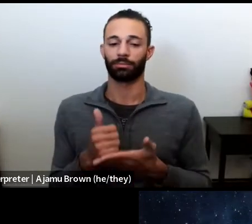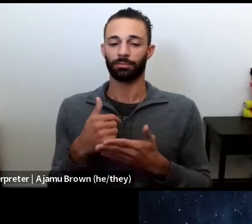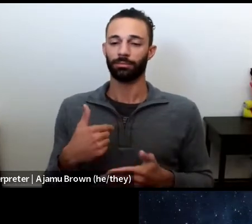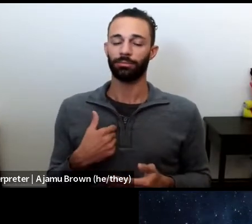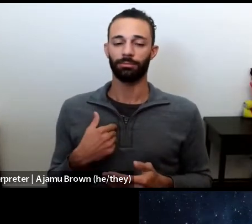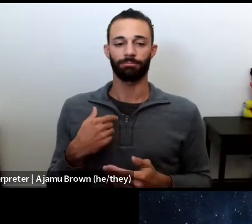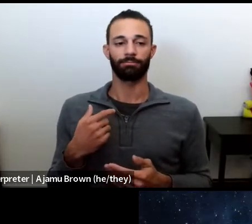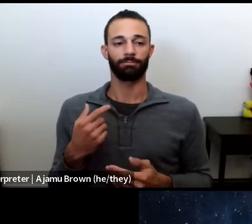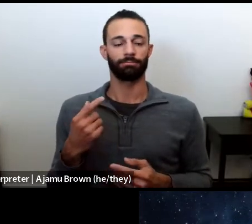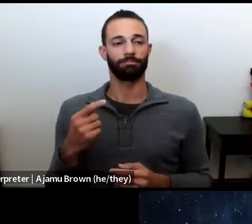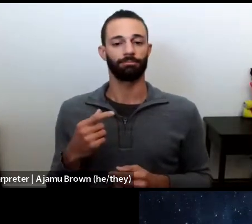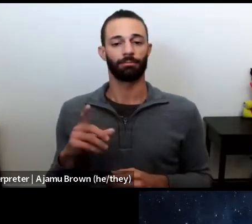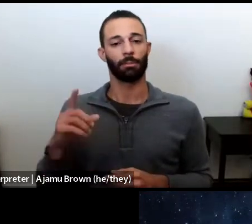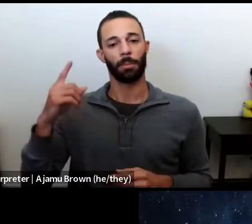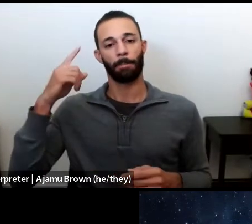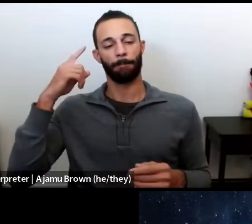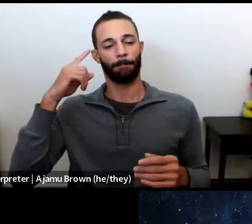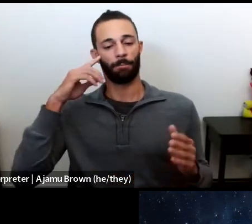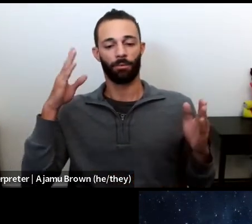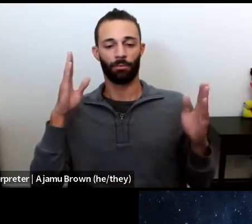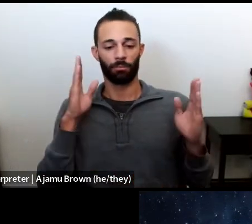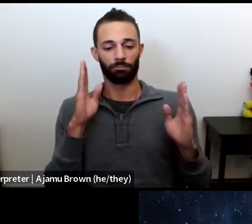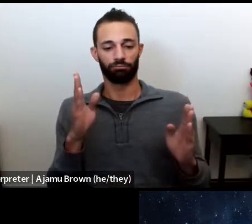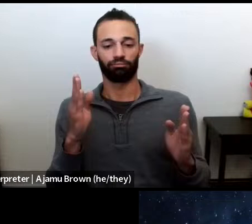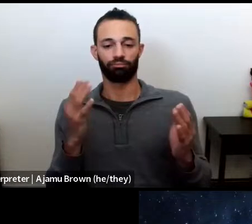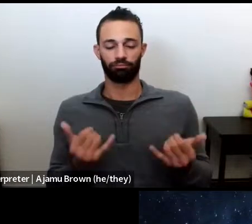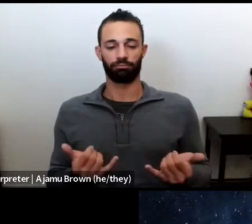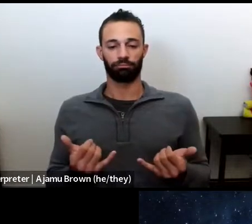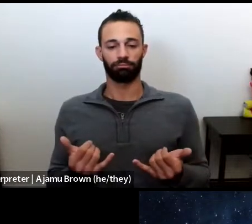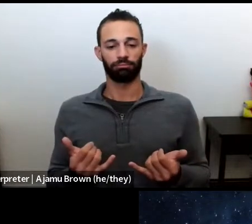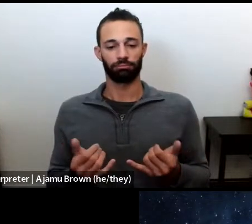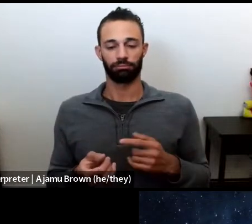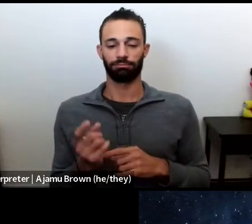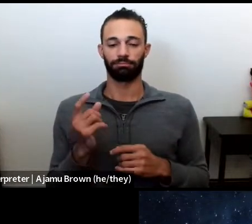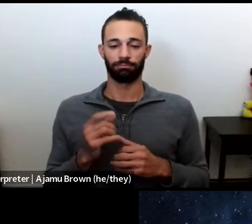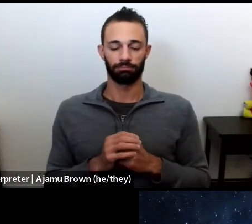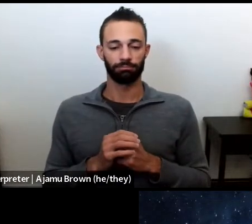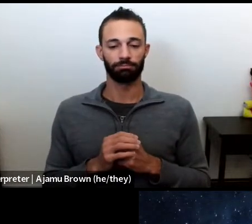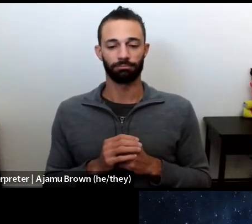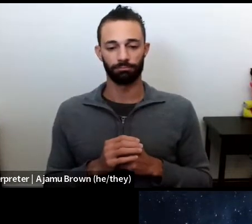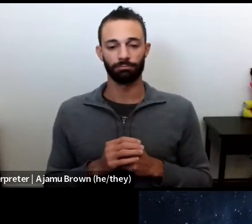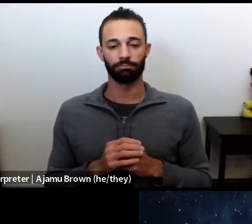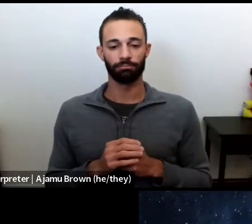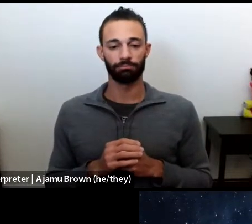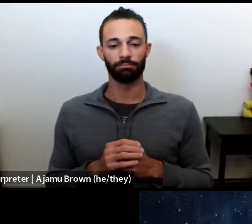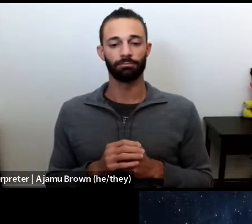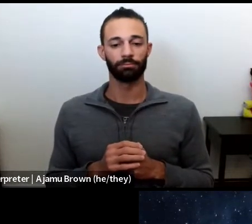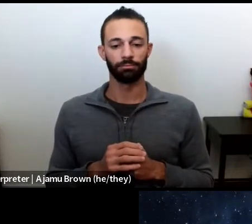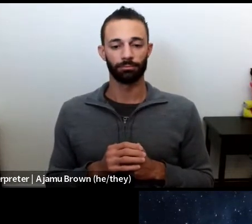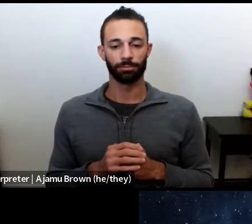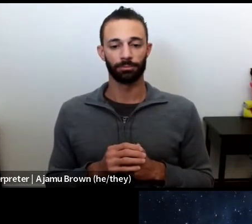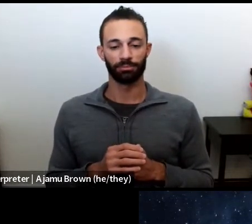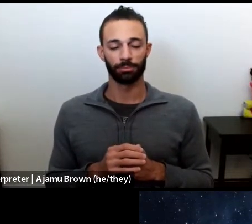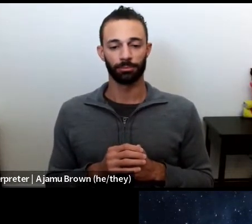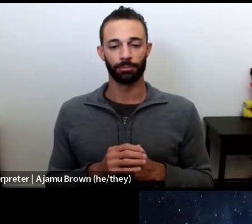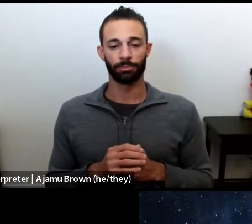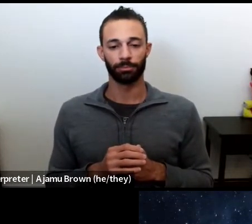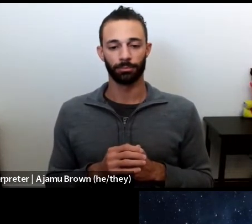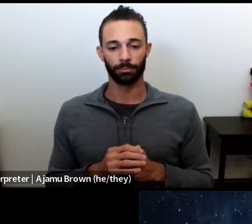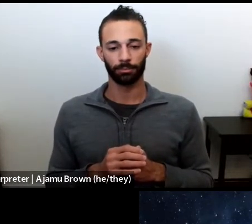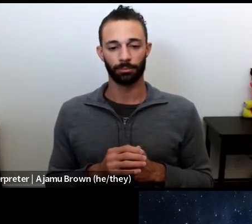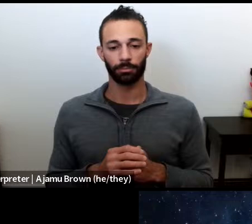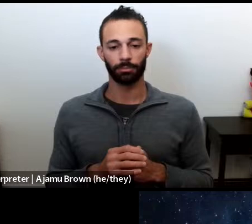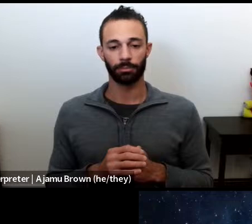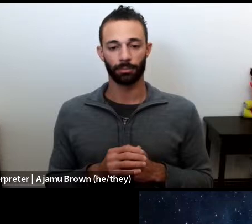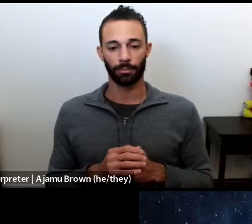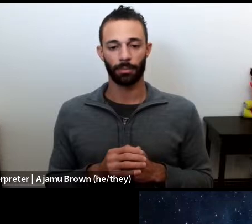now. And also, again, want to thank you, Given, for like reading us for filth and making